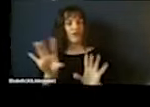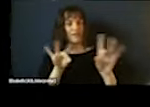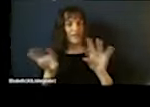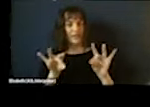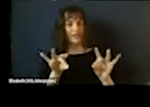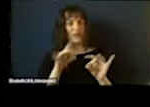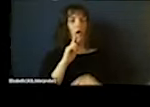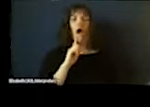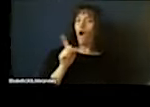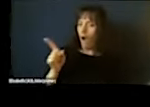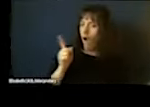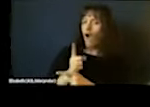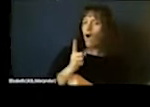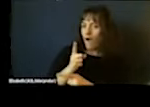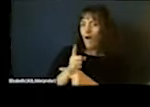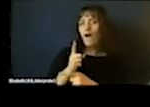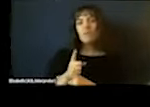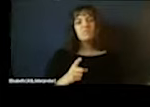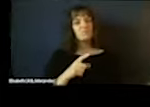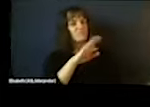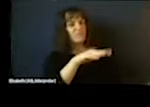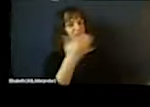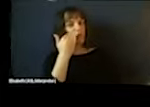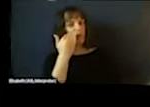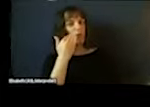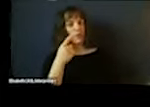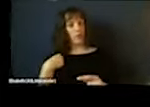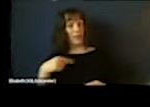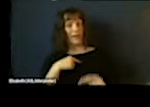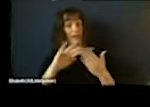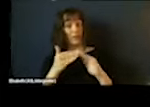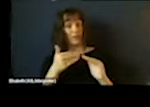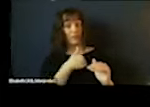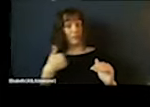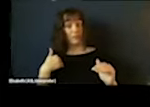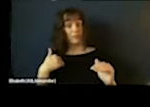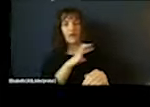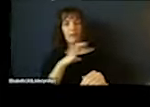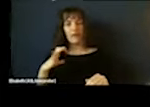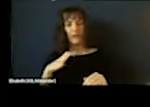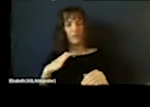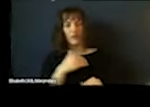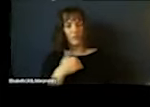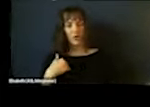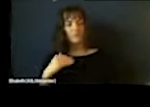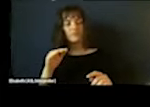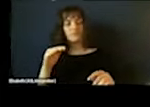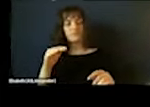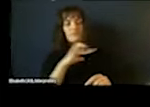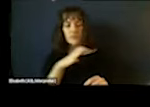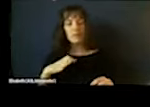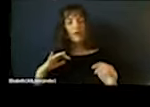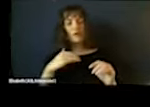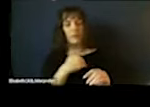talked. And she said that, you know what, among the committee member, we had a debating, because some of the committee members are suspicious about,